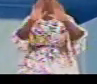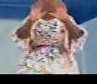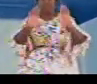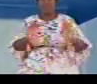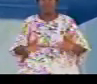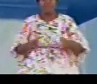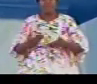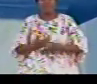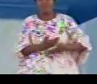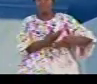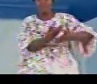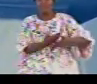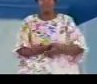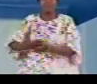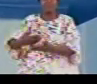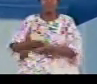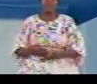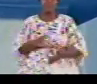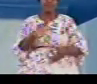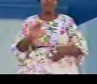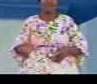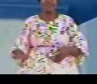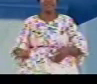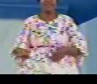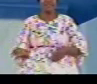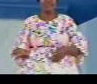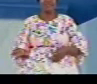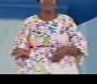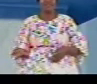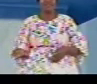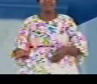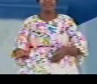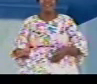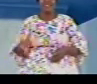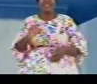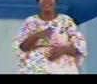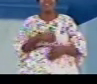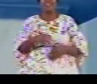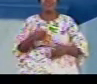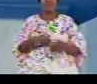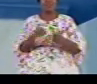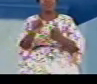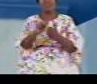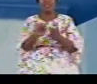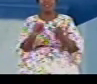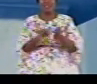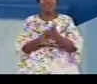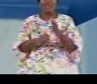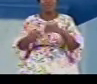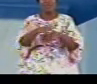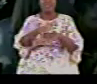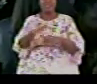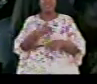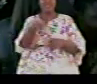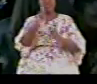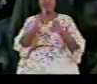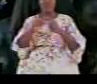child. I spoke with her myself. Tonight is your night.